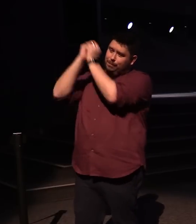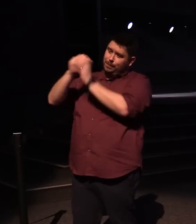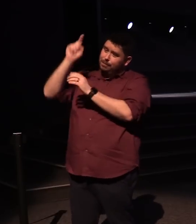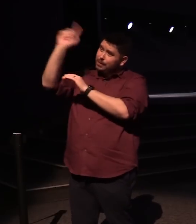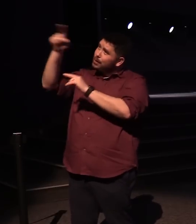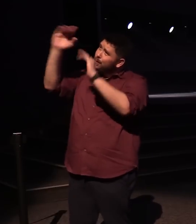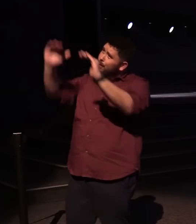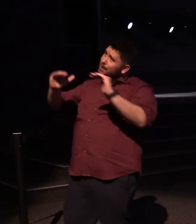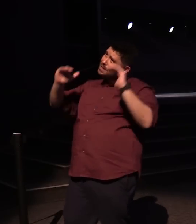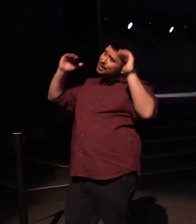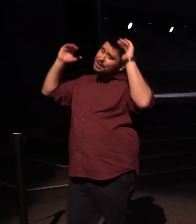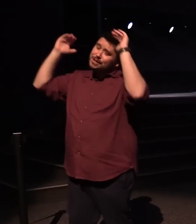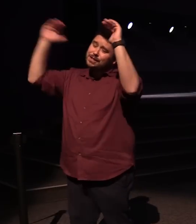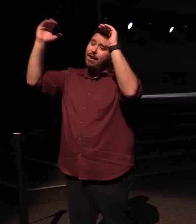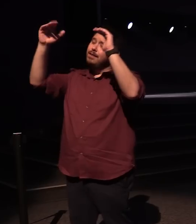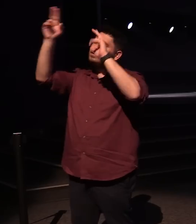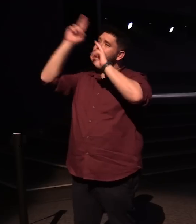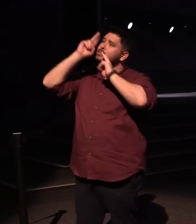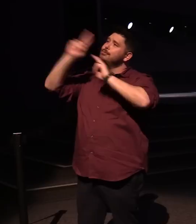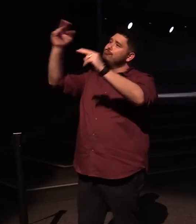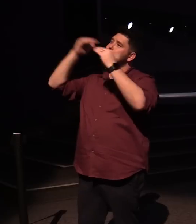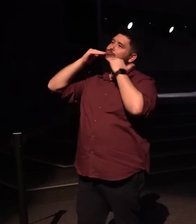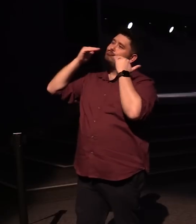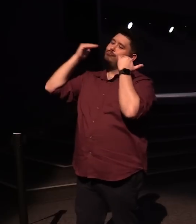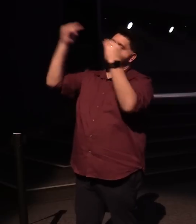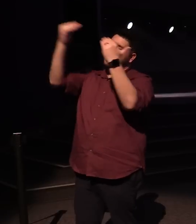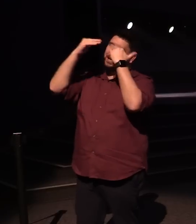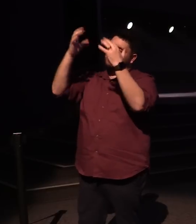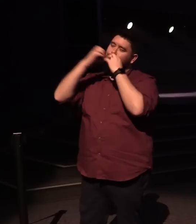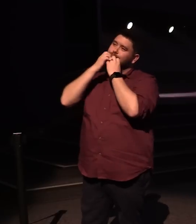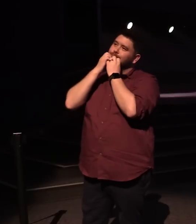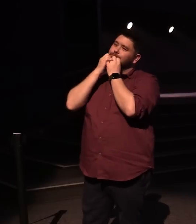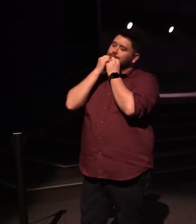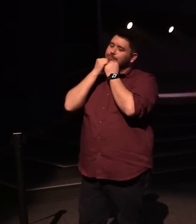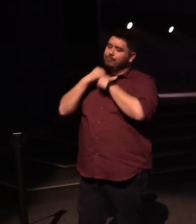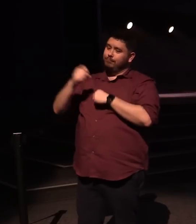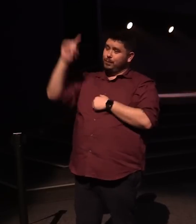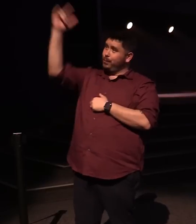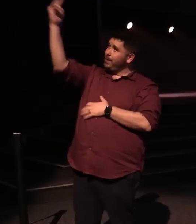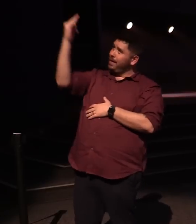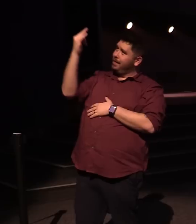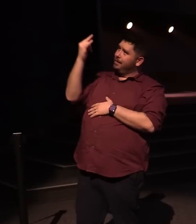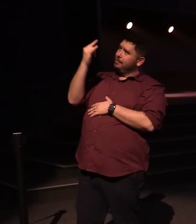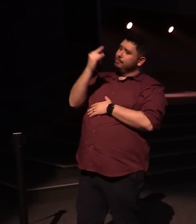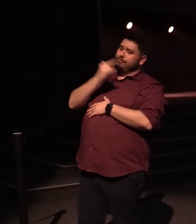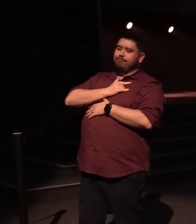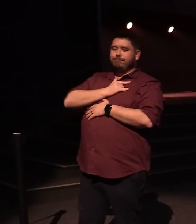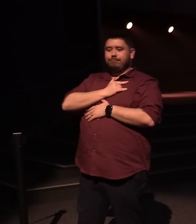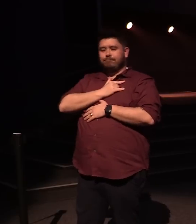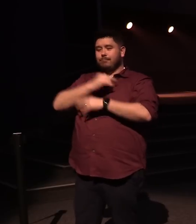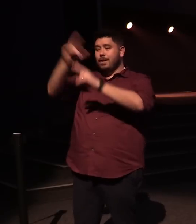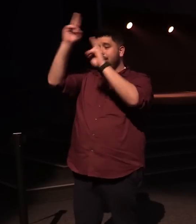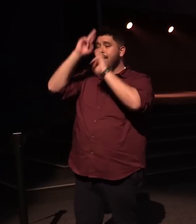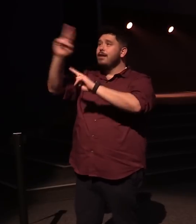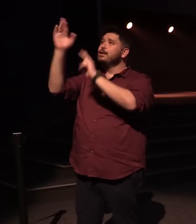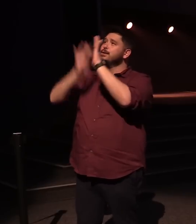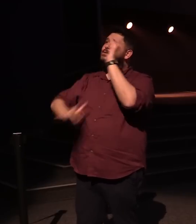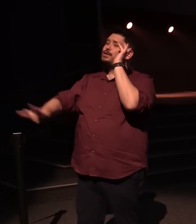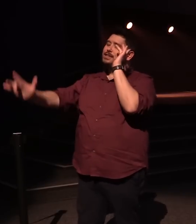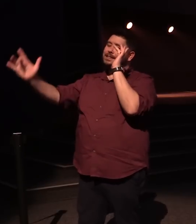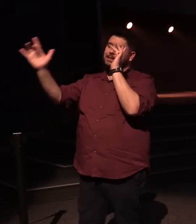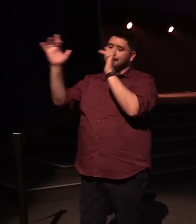this place, and we thank you, God, that you care for us, that you love us, and it's you we exalt today. In Jesus' name,